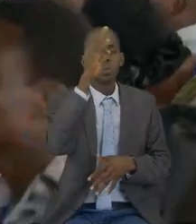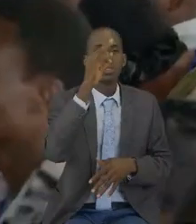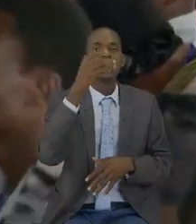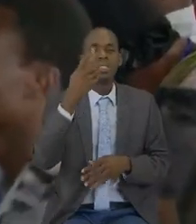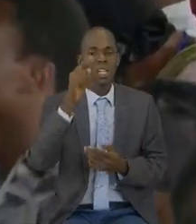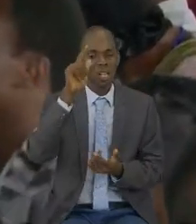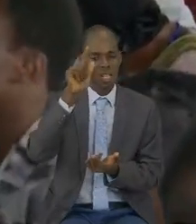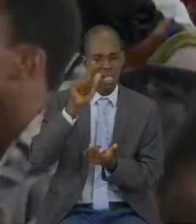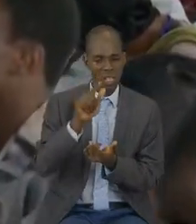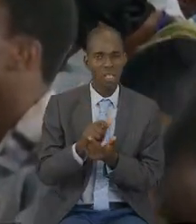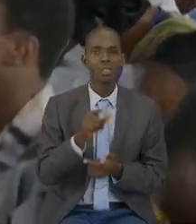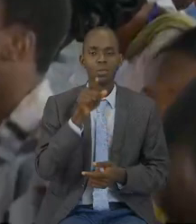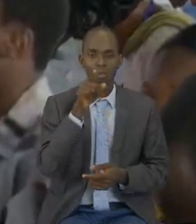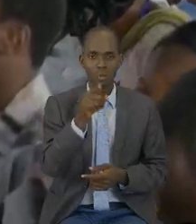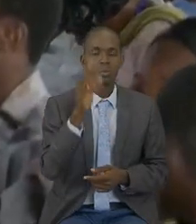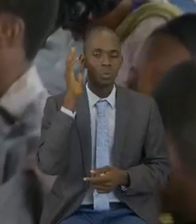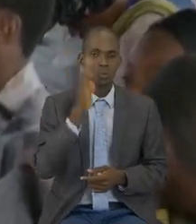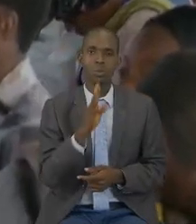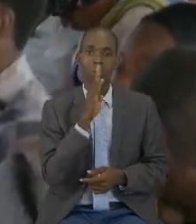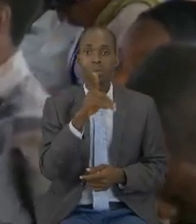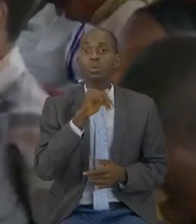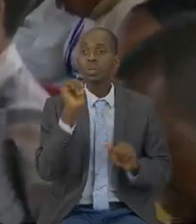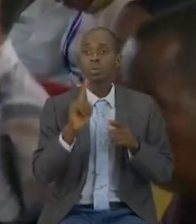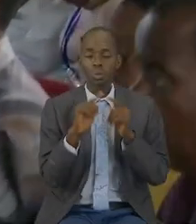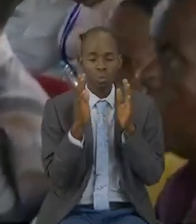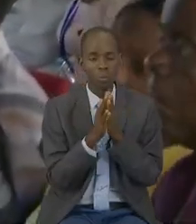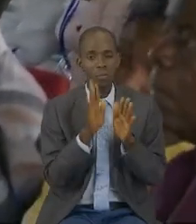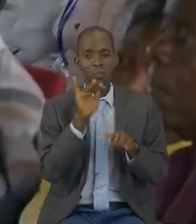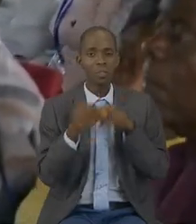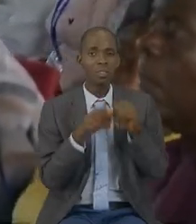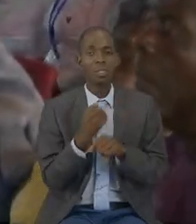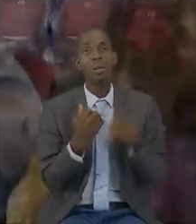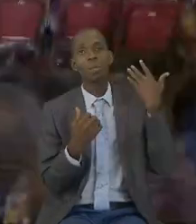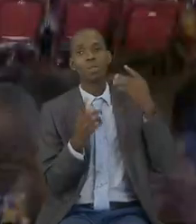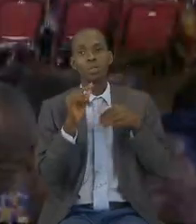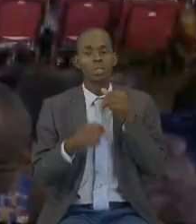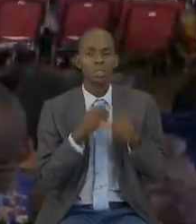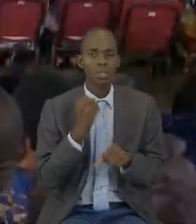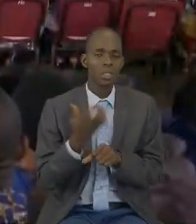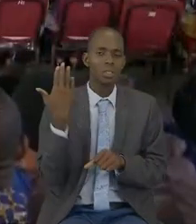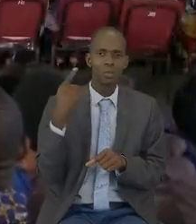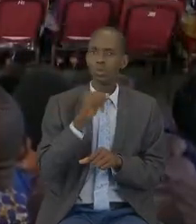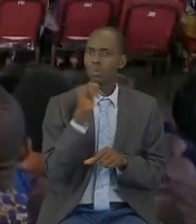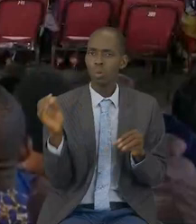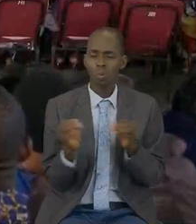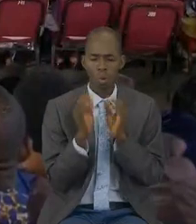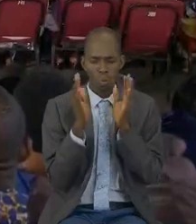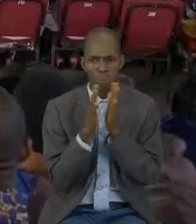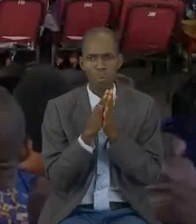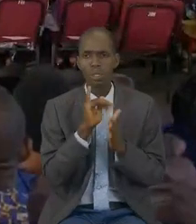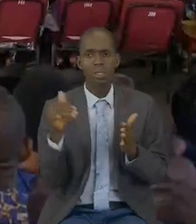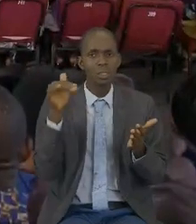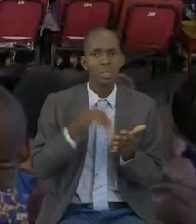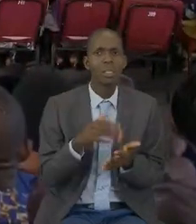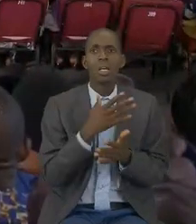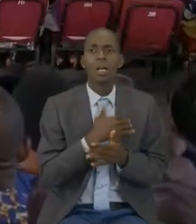as you used to pray 15 years ago, 20 years ago. Doesn't that bother you? You are here, you are there, and the same